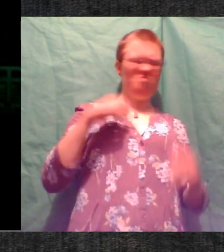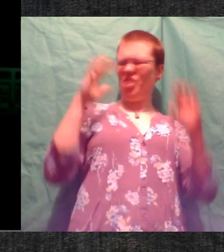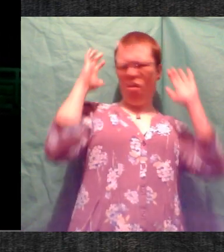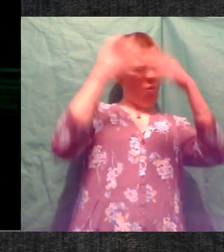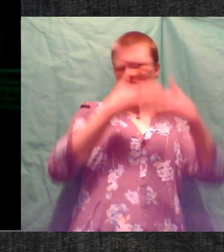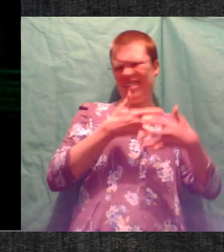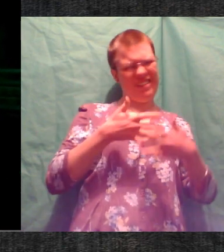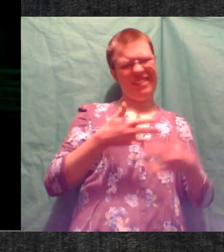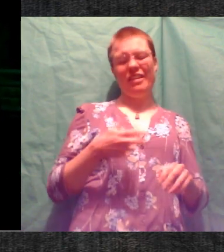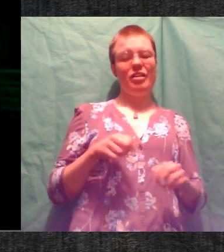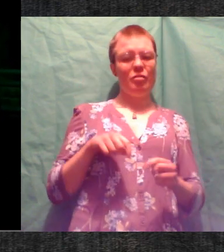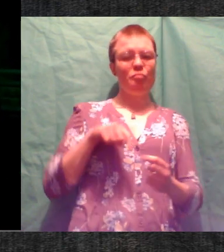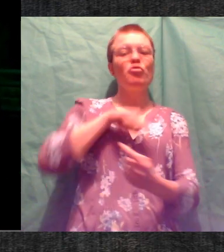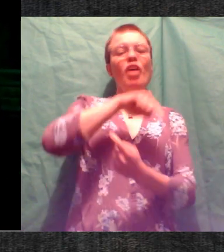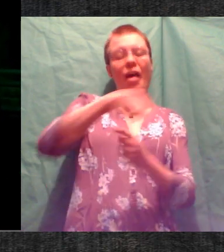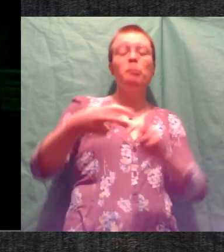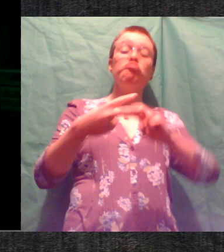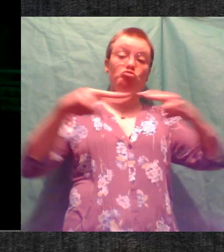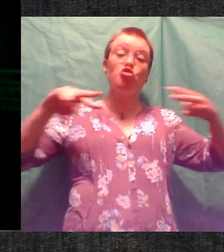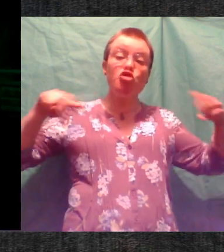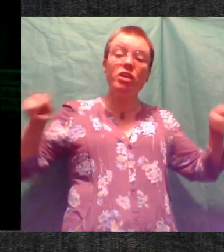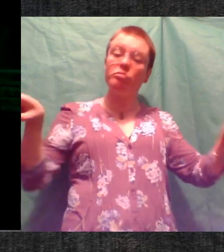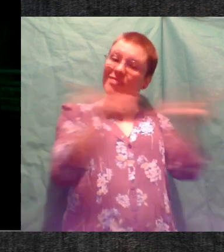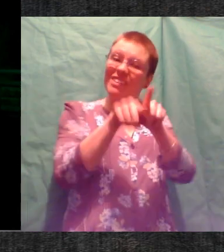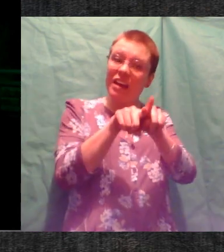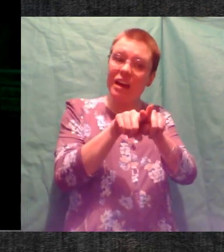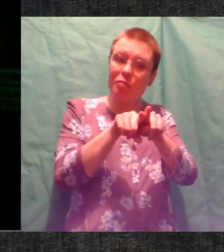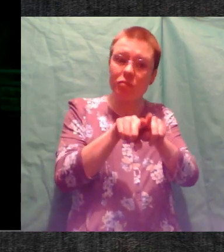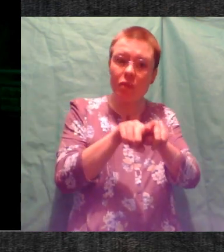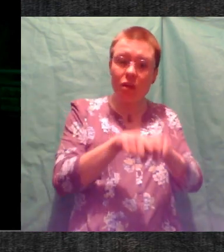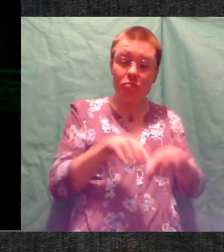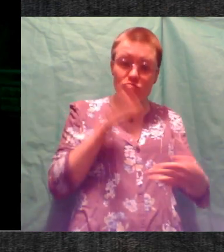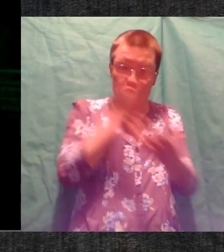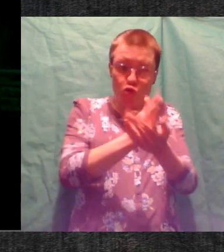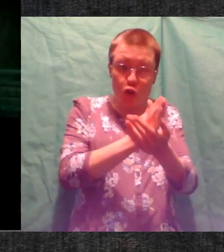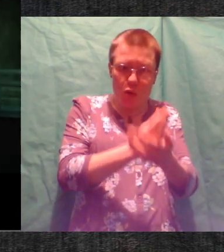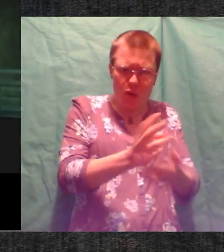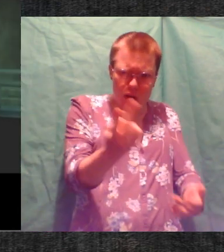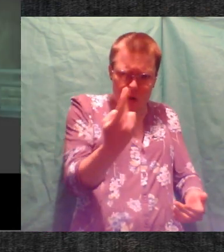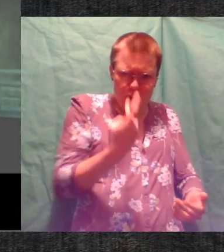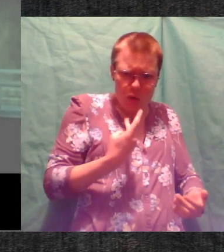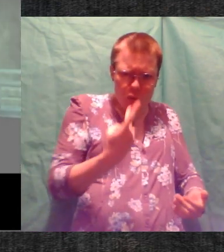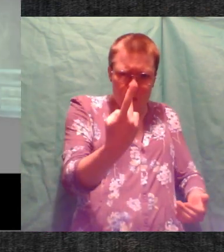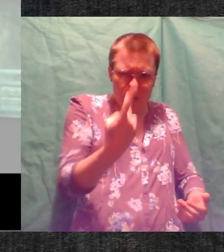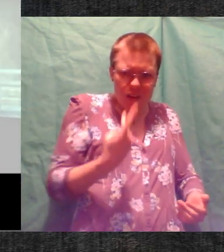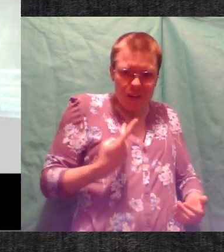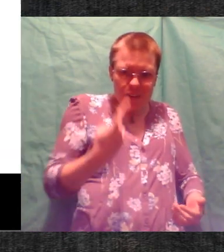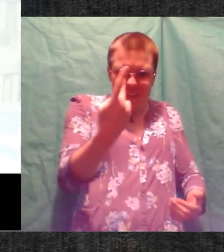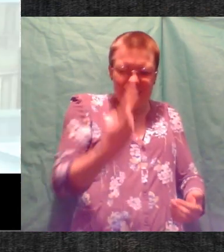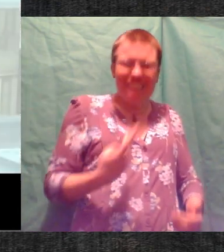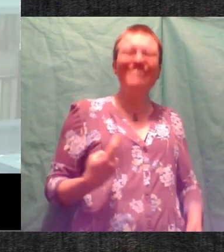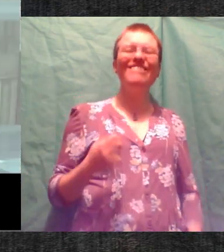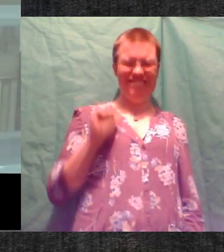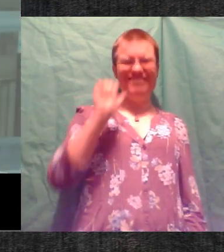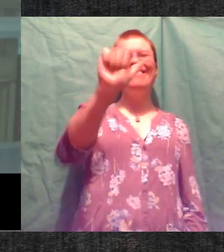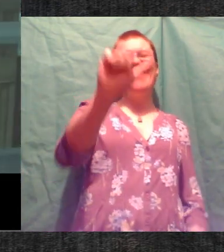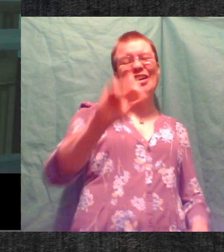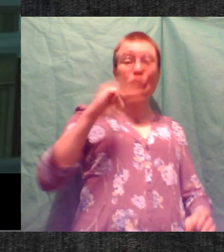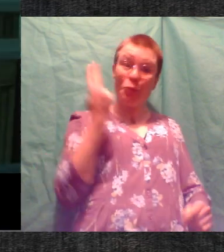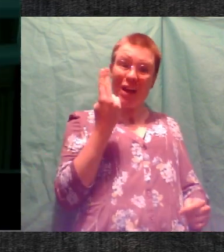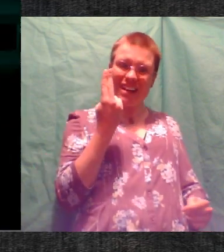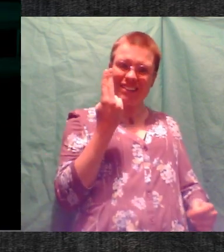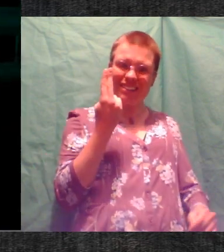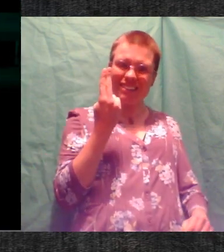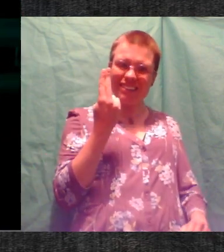not worried either. After all, our genetic code is identical. So it's true. You and I are...